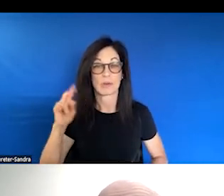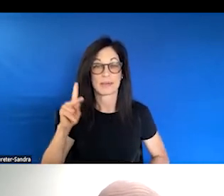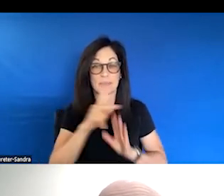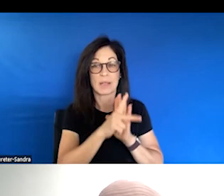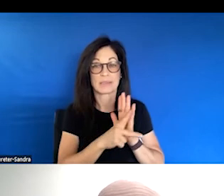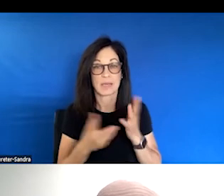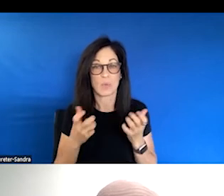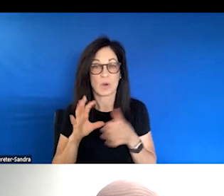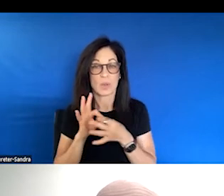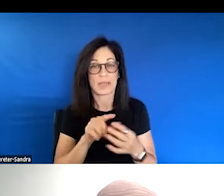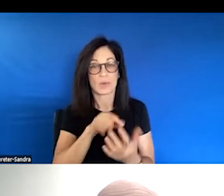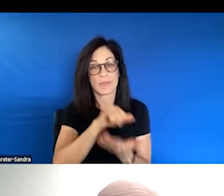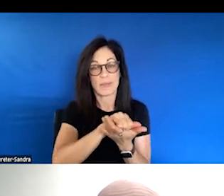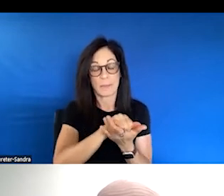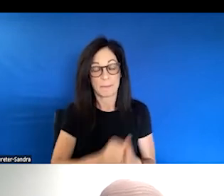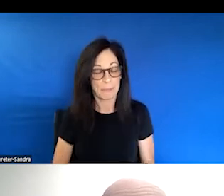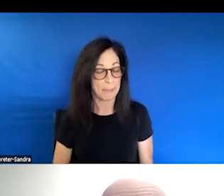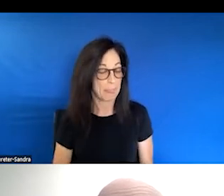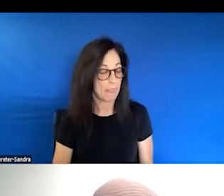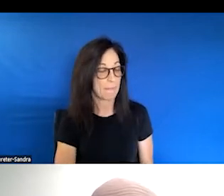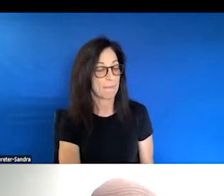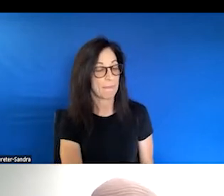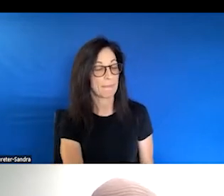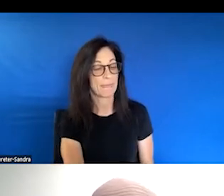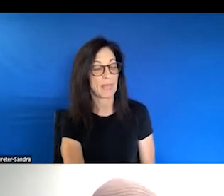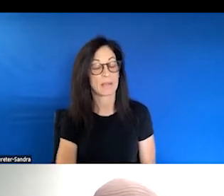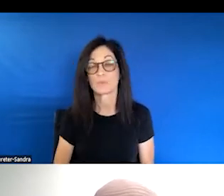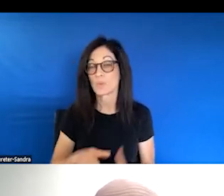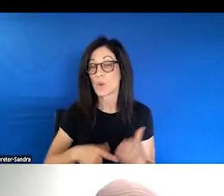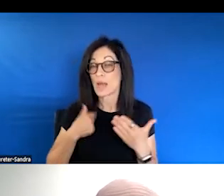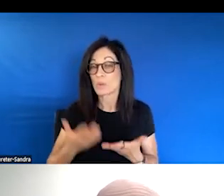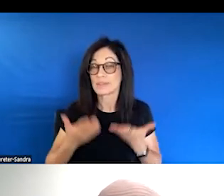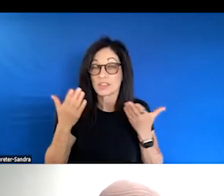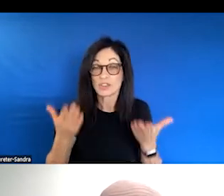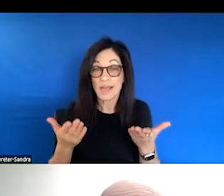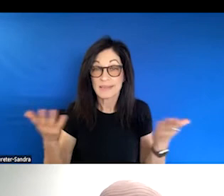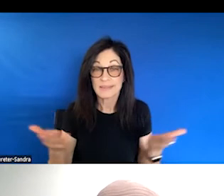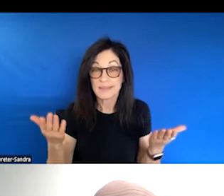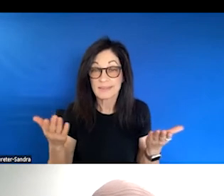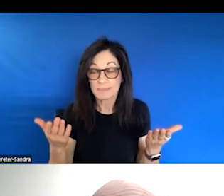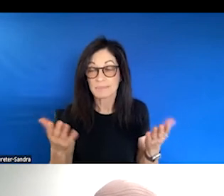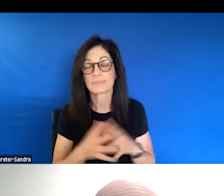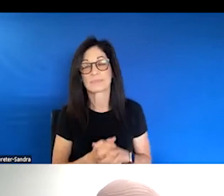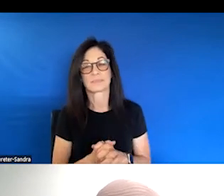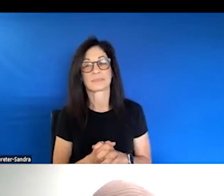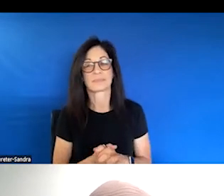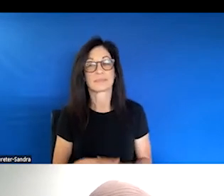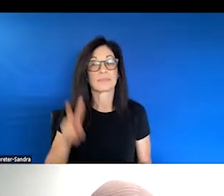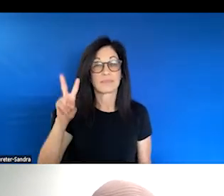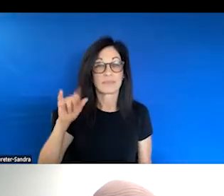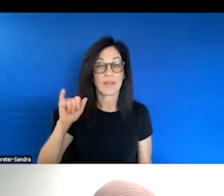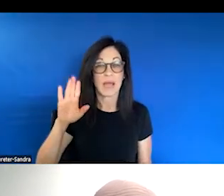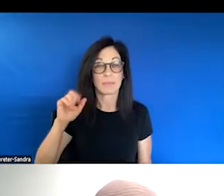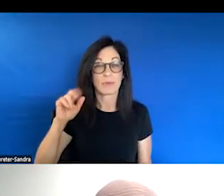to it. And what I would suggest is that Vibrant will be